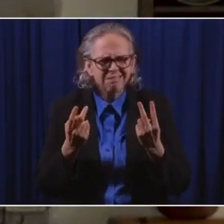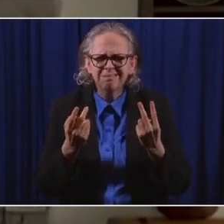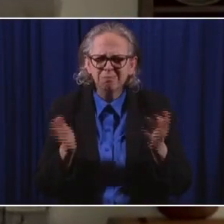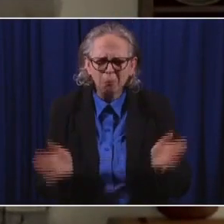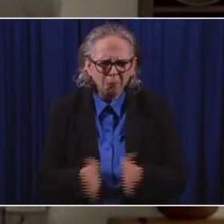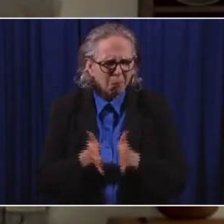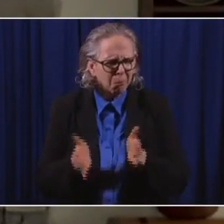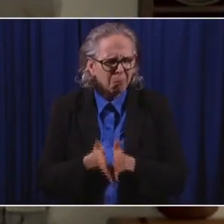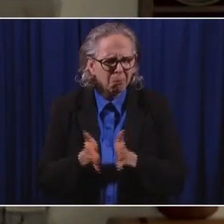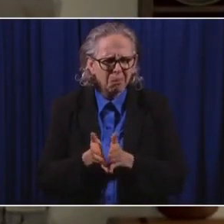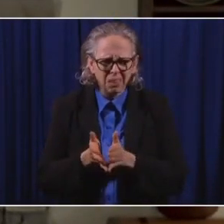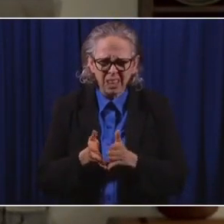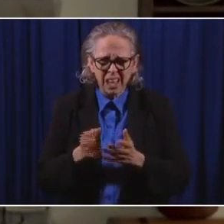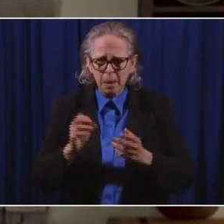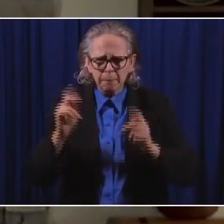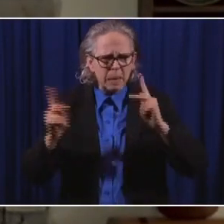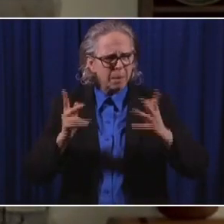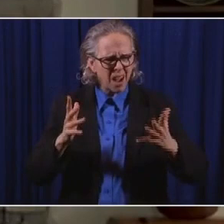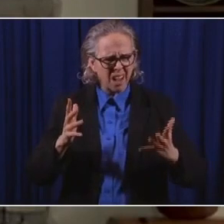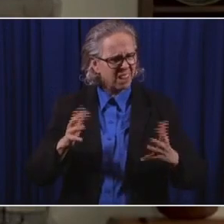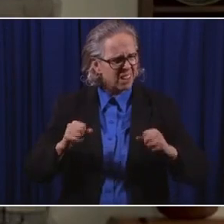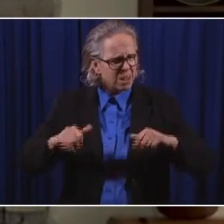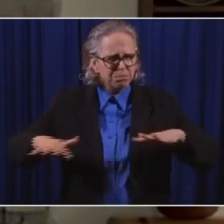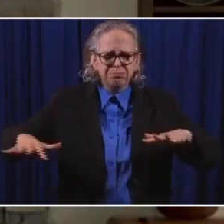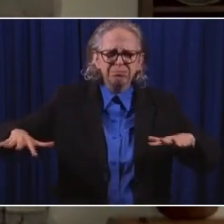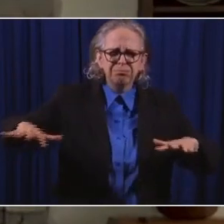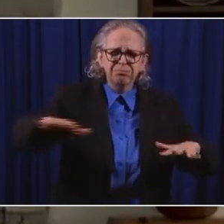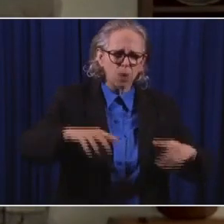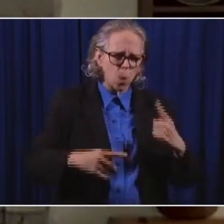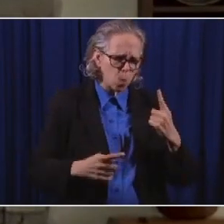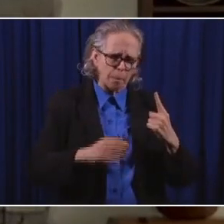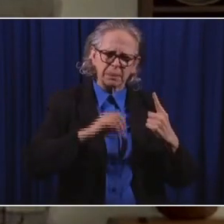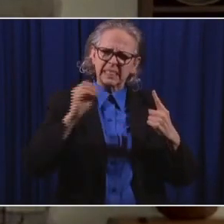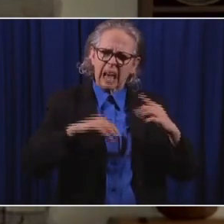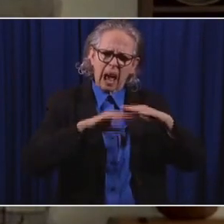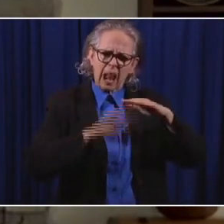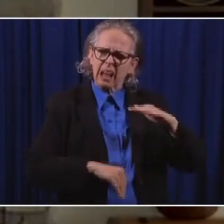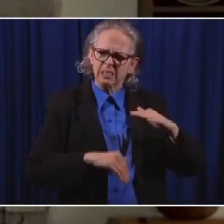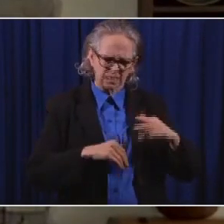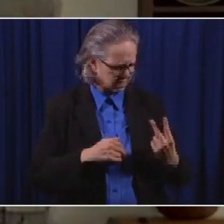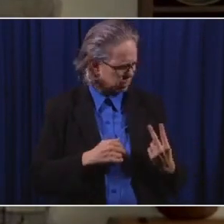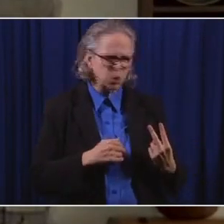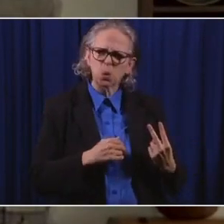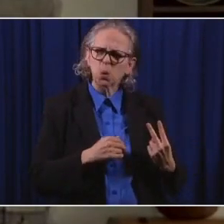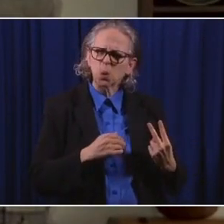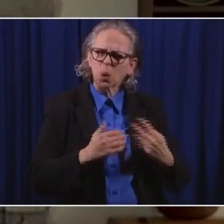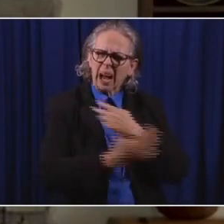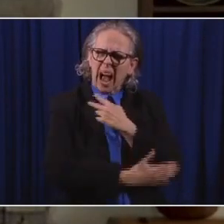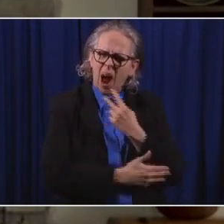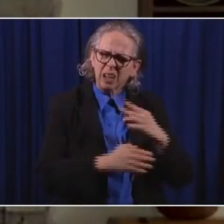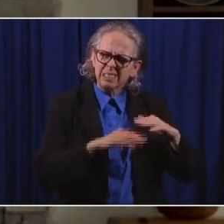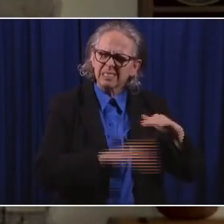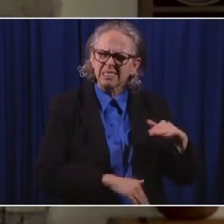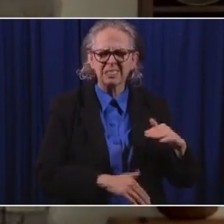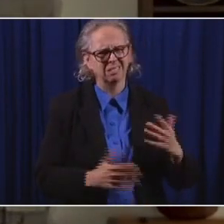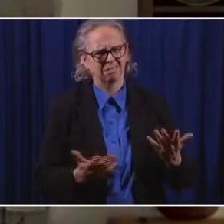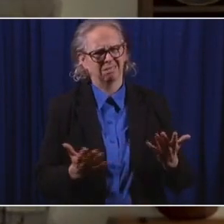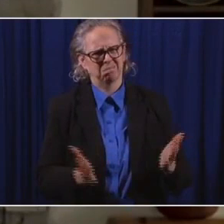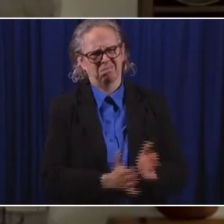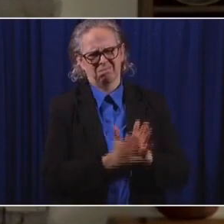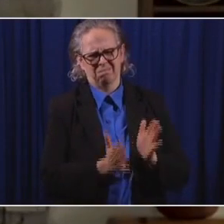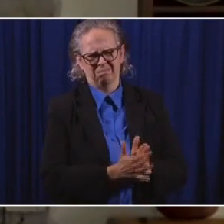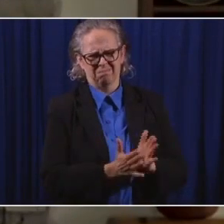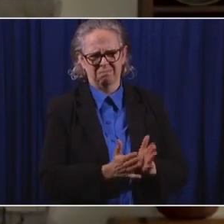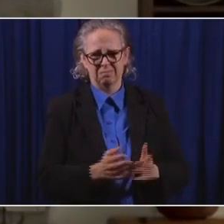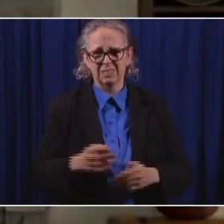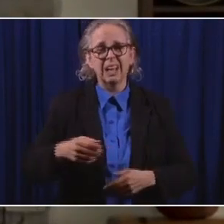So every county is red or orange. Only 5 of our counties are not high incident counties. So 83